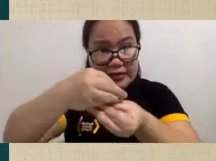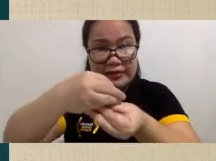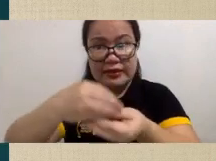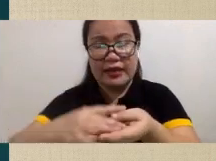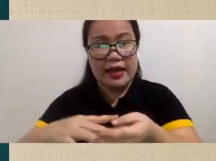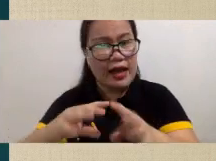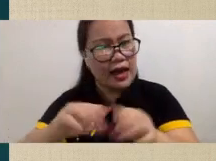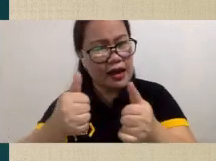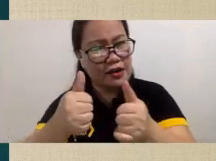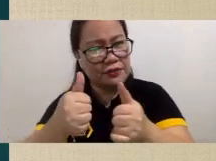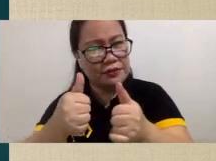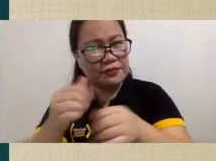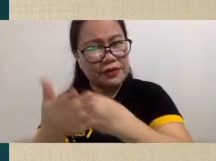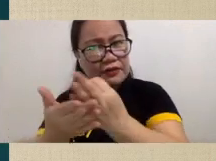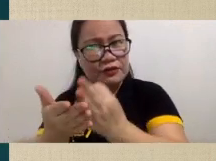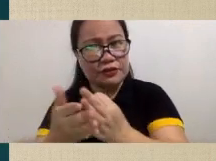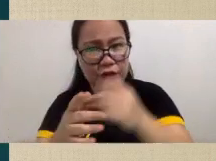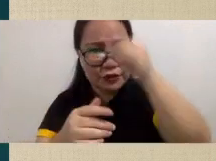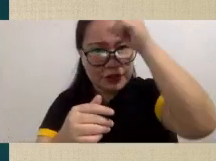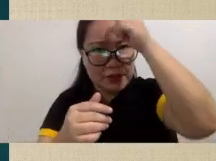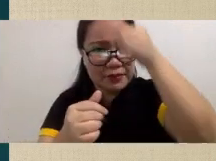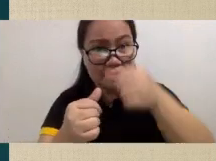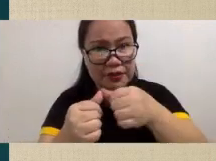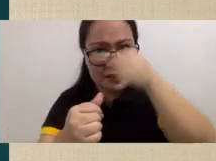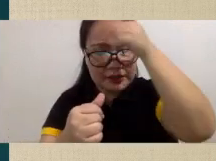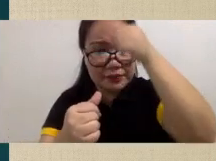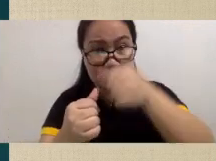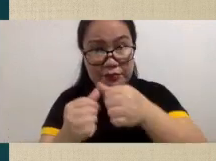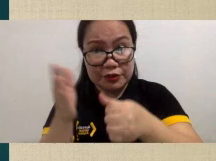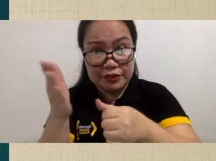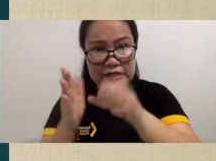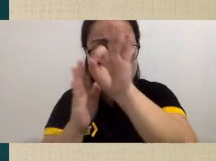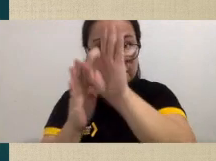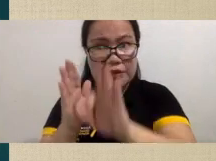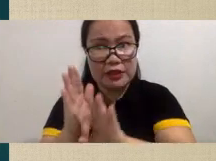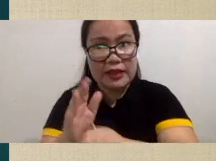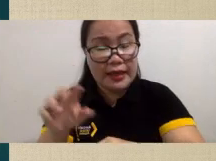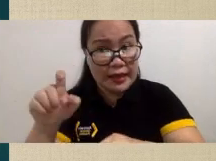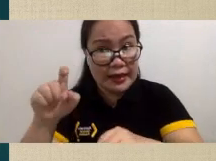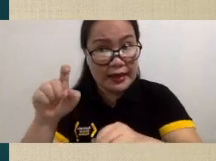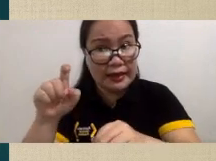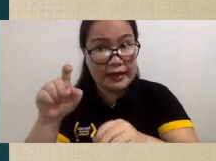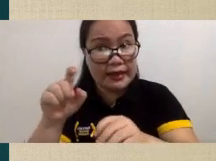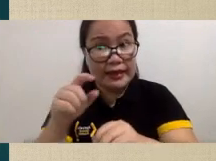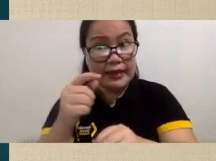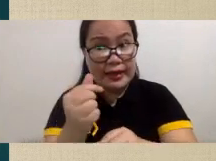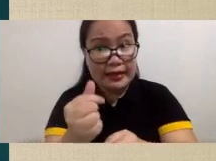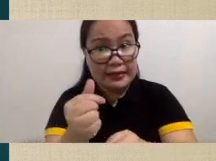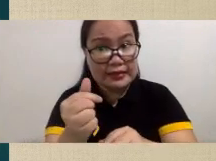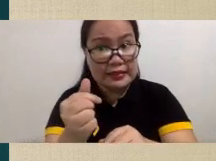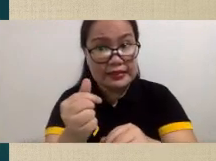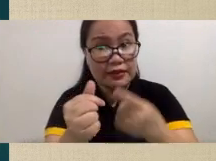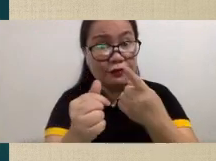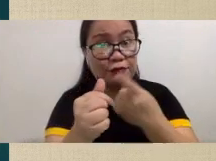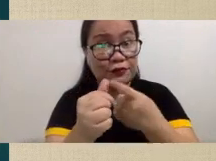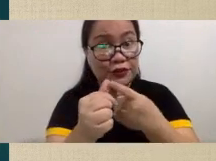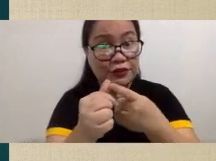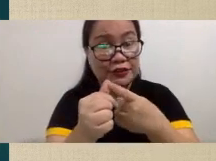ifa-factor? Using this form. So, tatandaan lang na ang x natin dito, that is your first